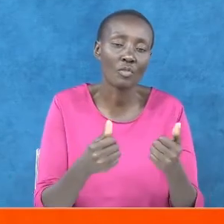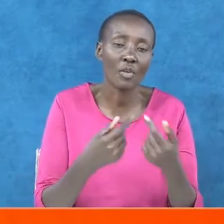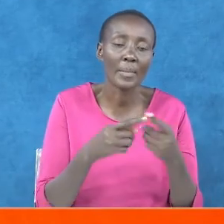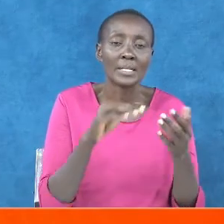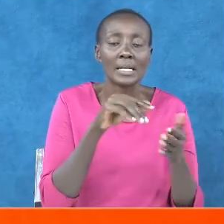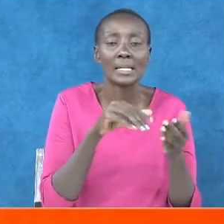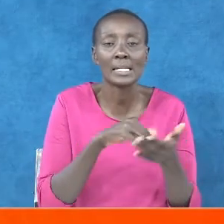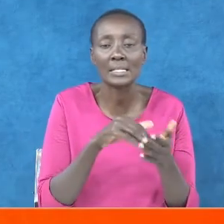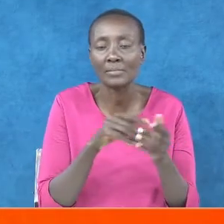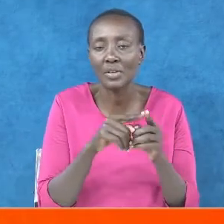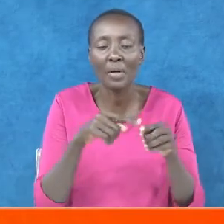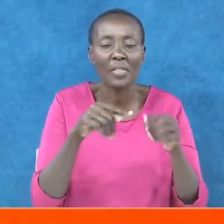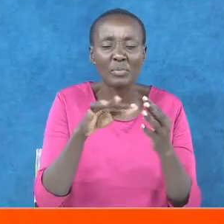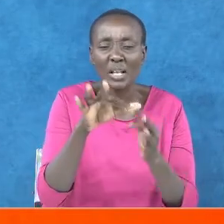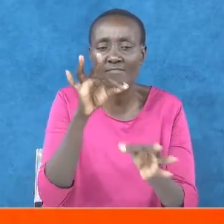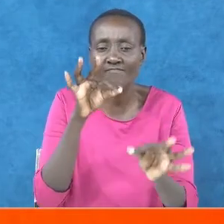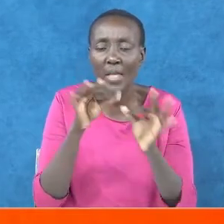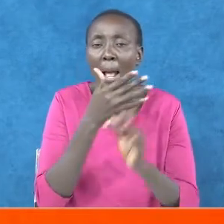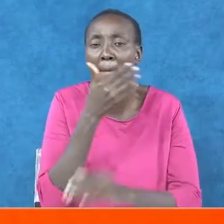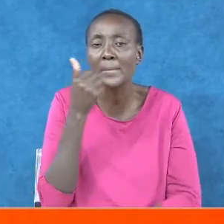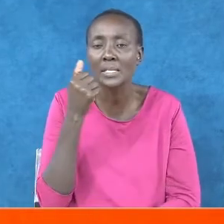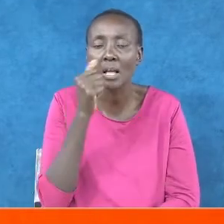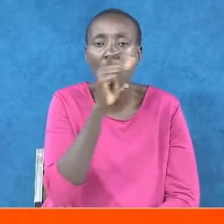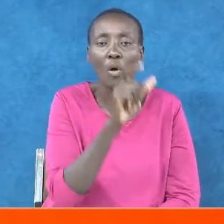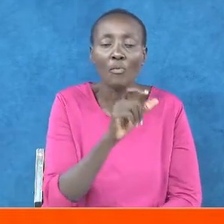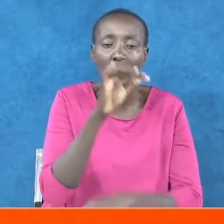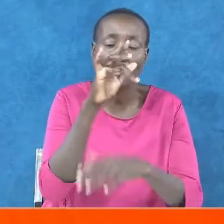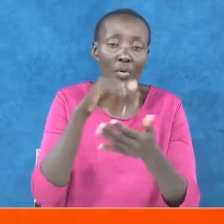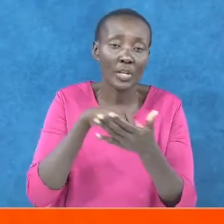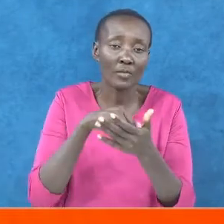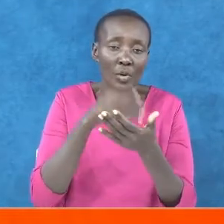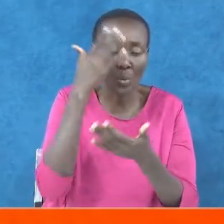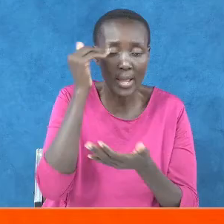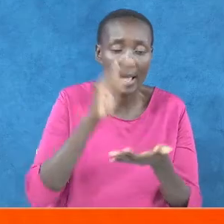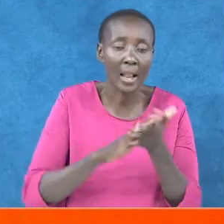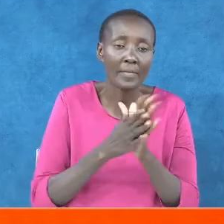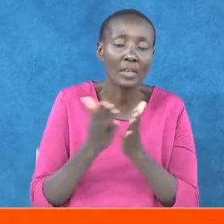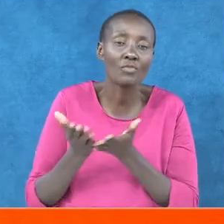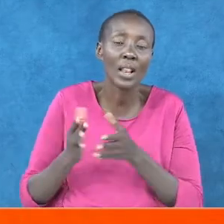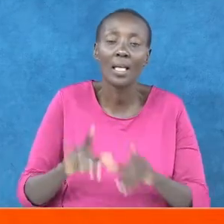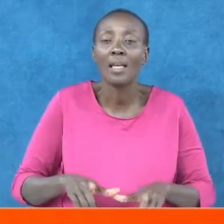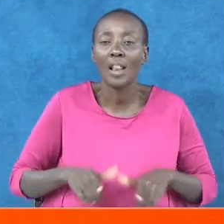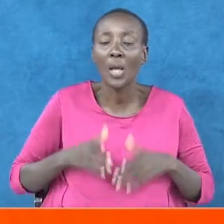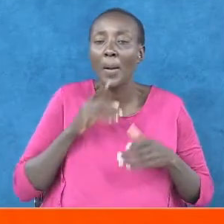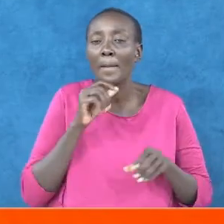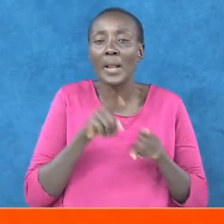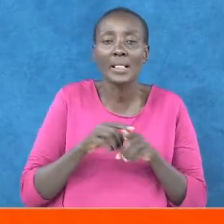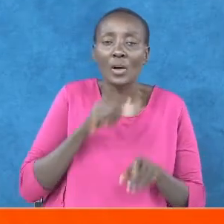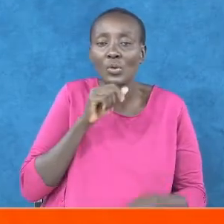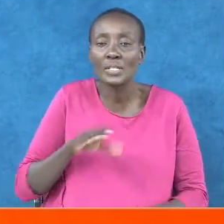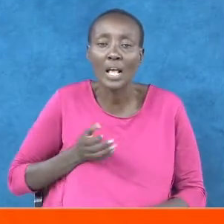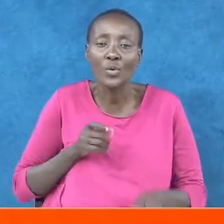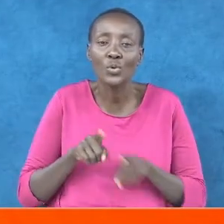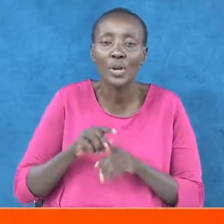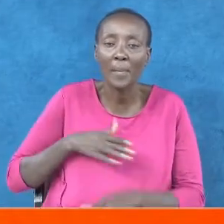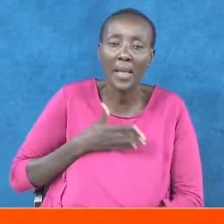be the preferred choice of the persons affected there, because nothing will bring back my brother, my son, or my daughter. But if